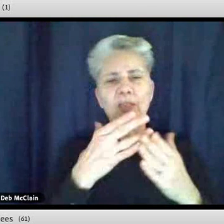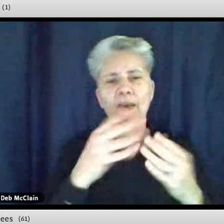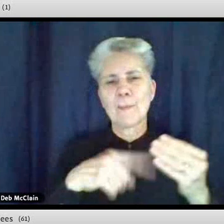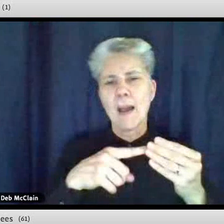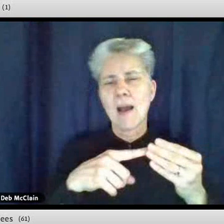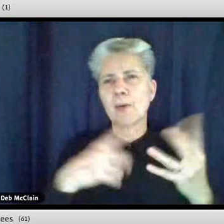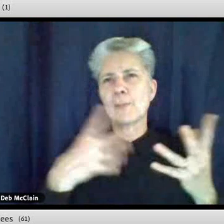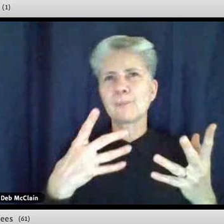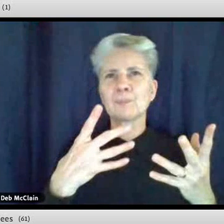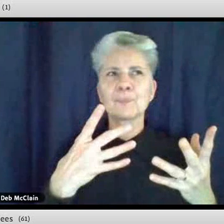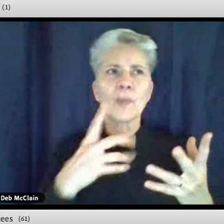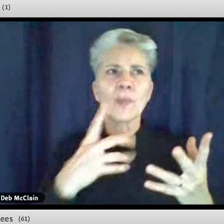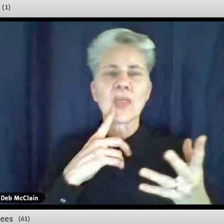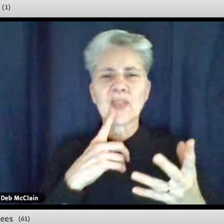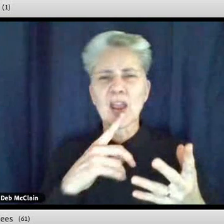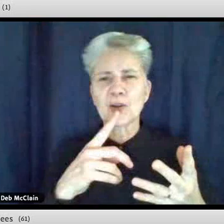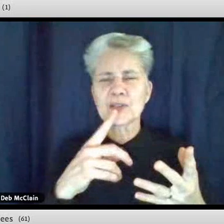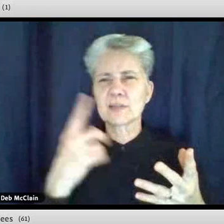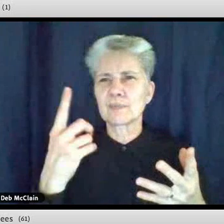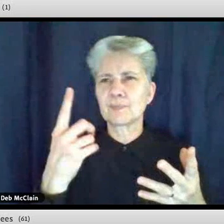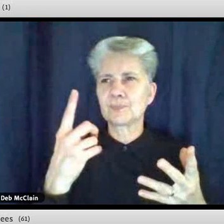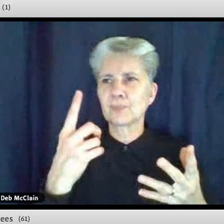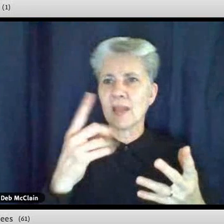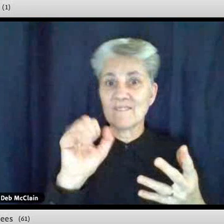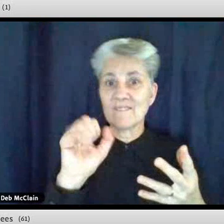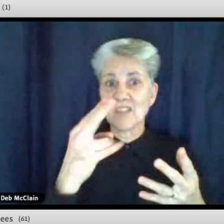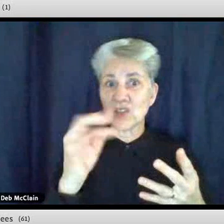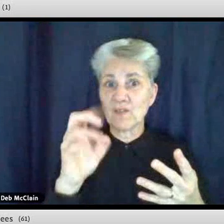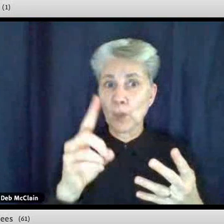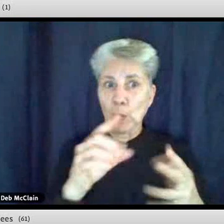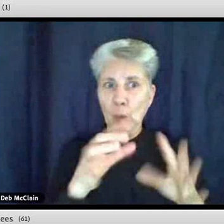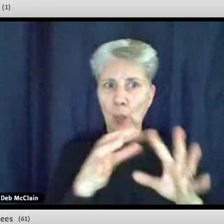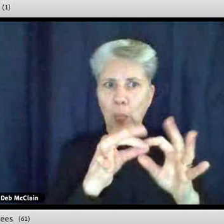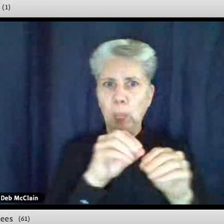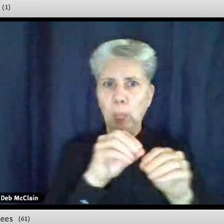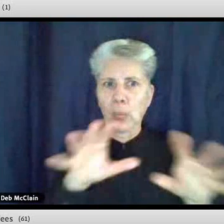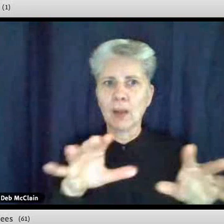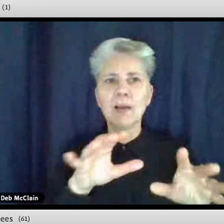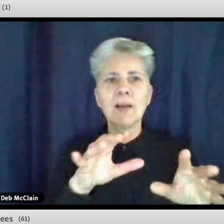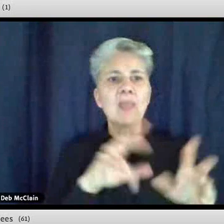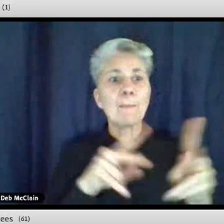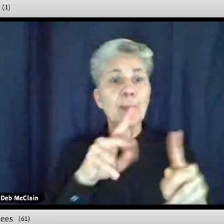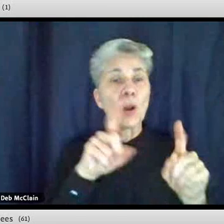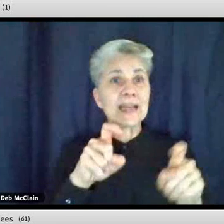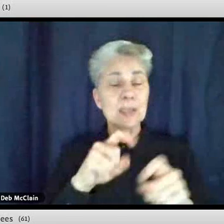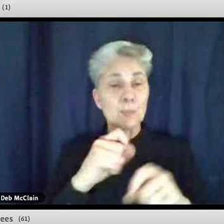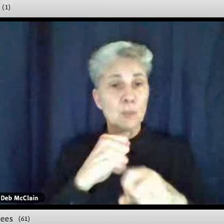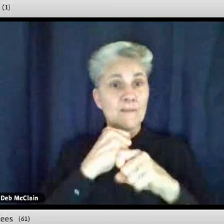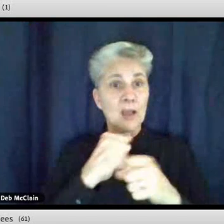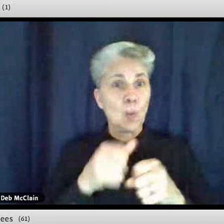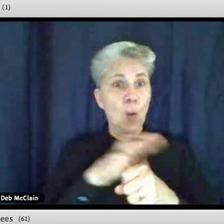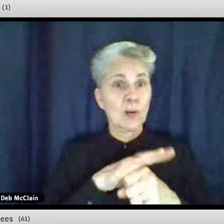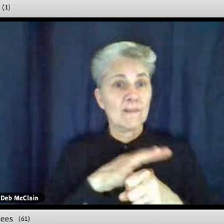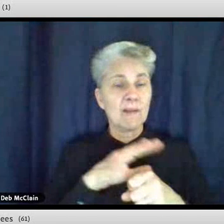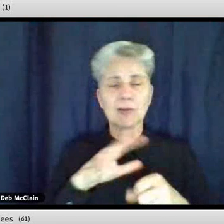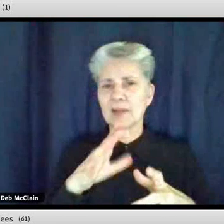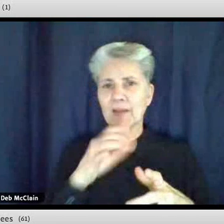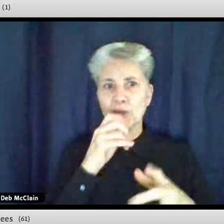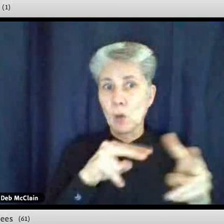now. People are getting news and not examining it. And the thing about there's an ingredient in fish food that can